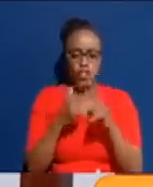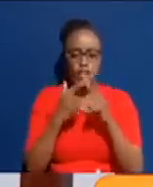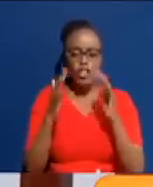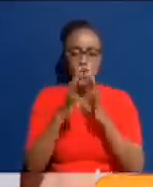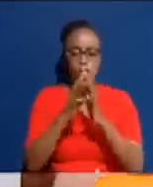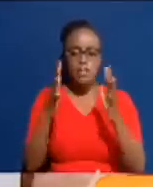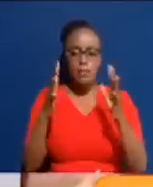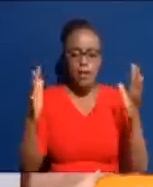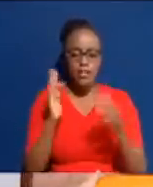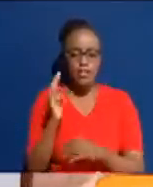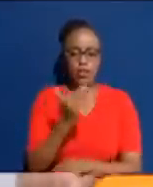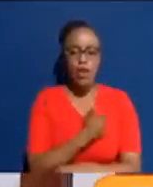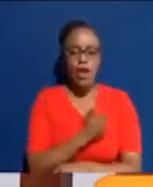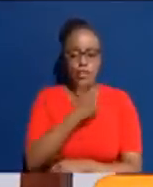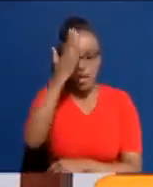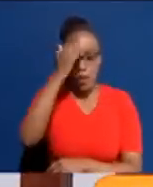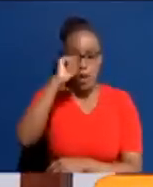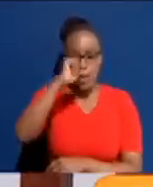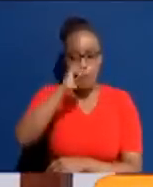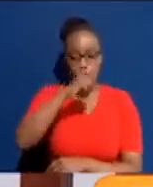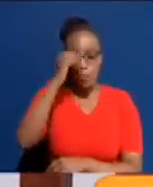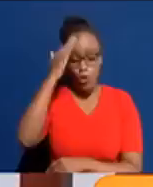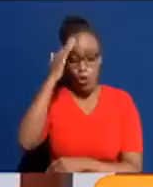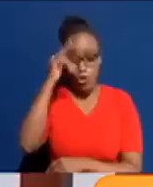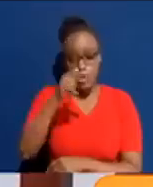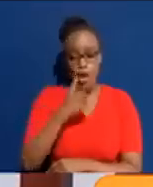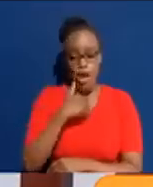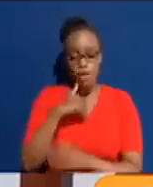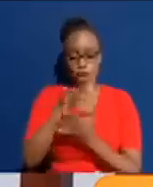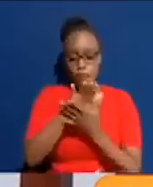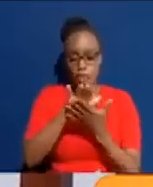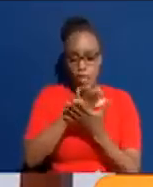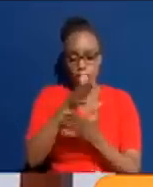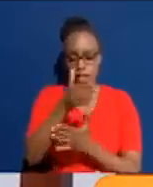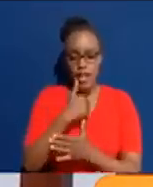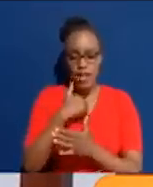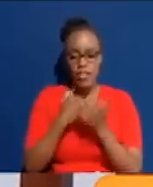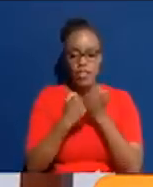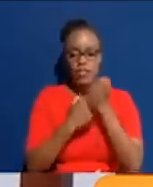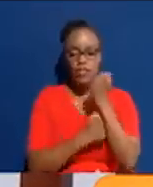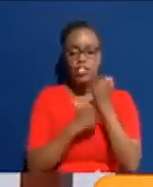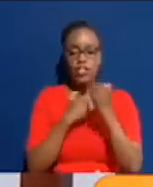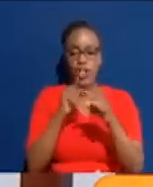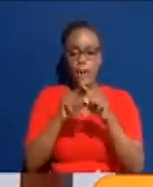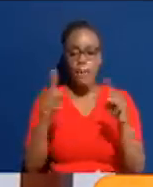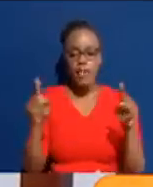it to us so that we know that you have laid the ground, you have laid the foundation, but